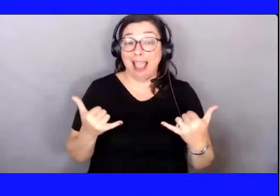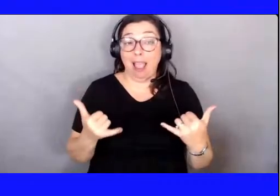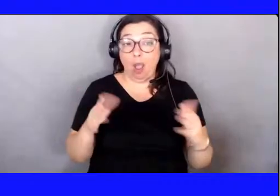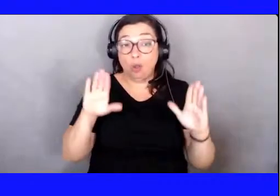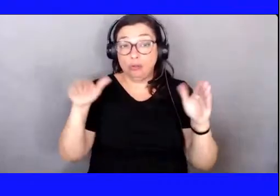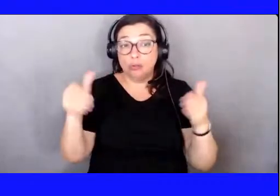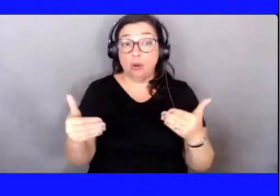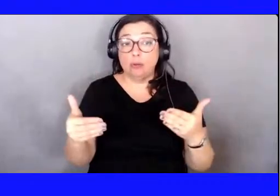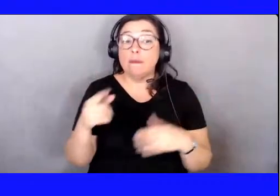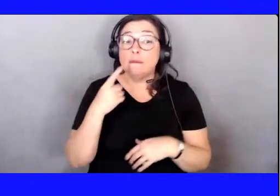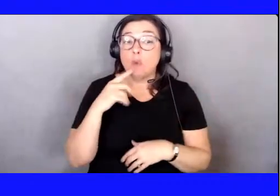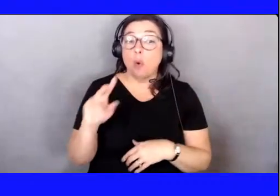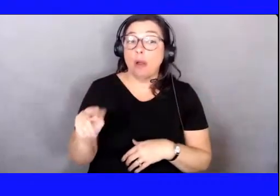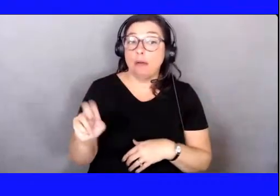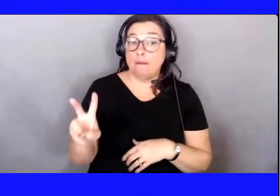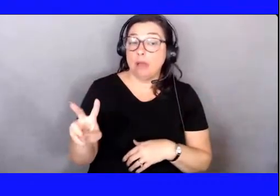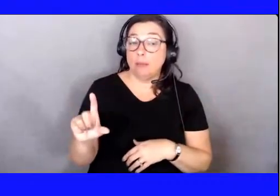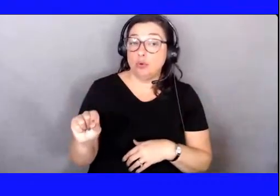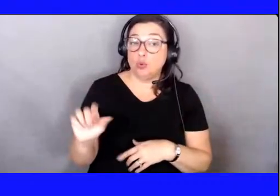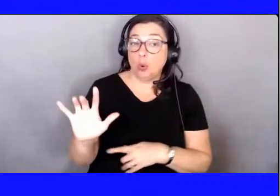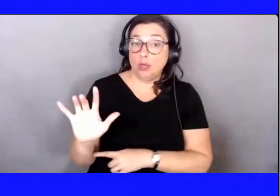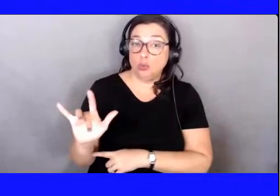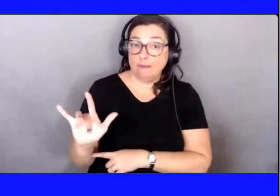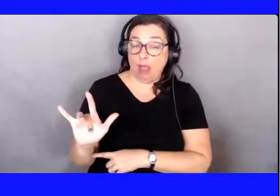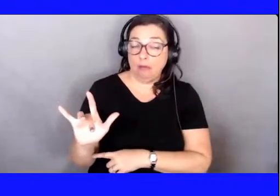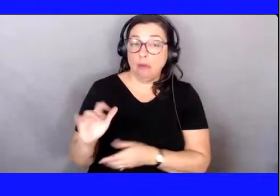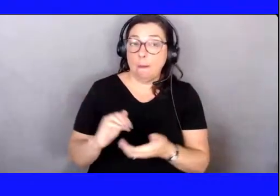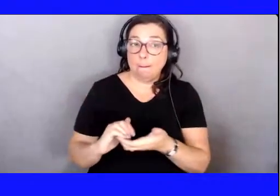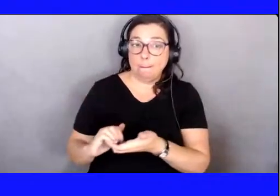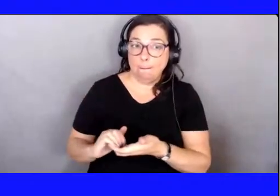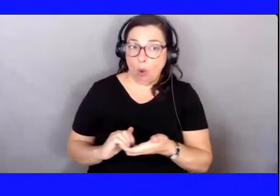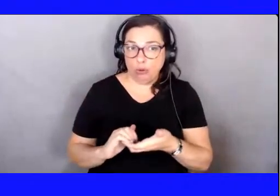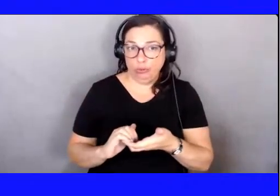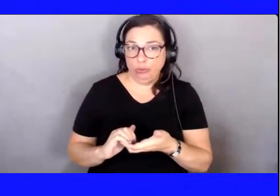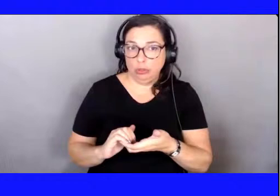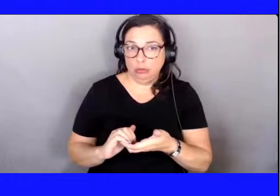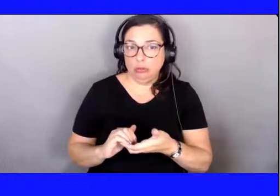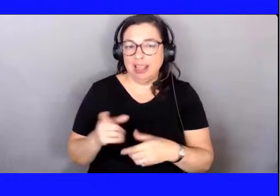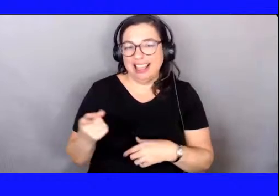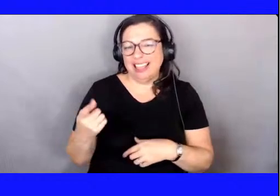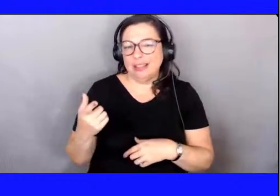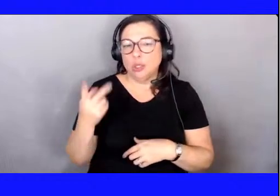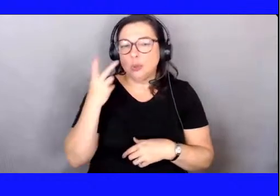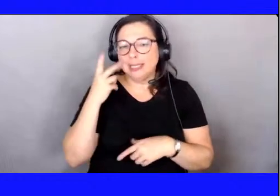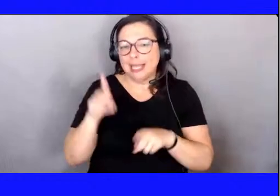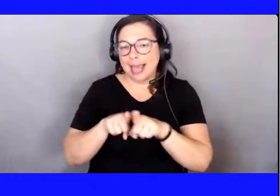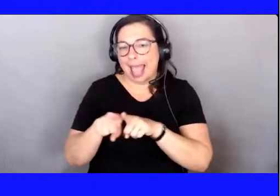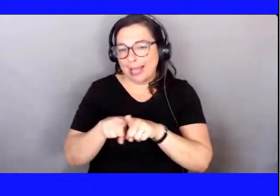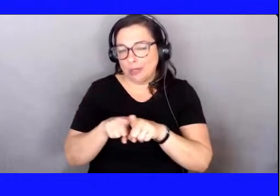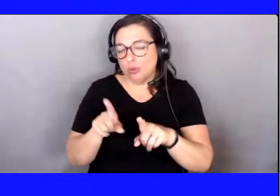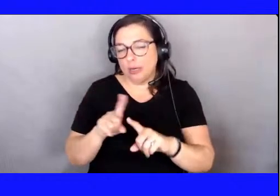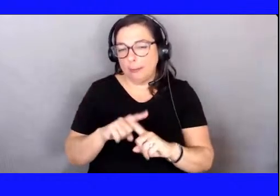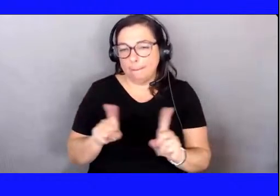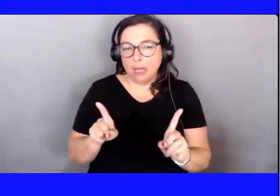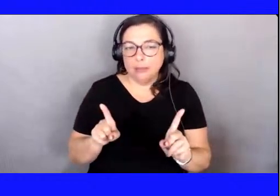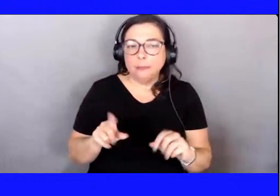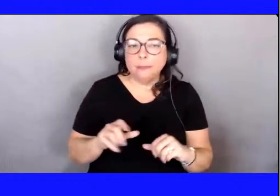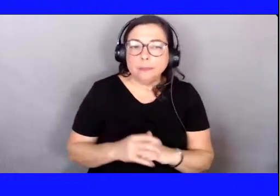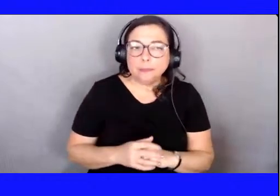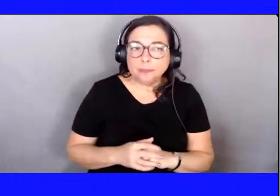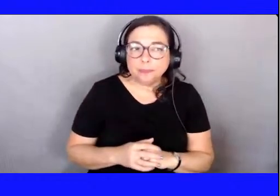in December with HPD. There's an asterisk, but we bug them every day, and they're here, so you can bug them